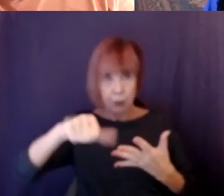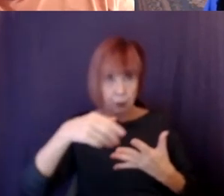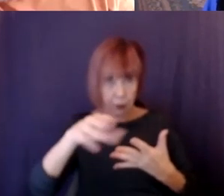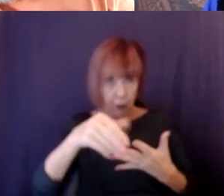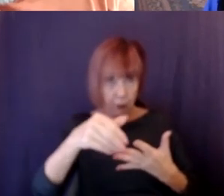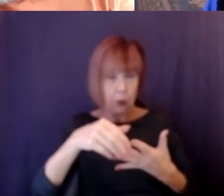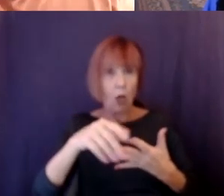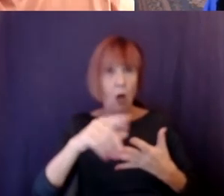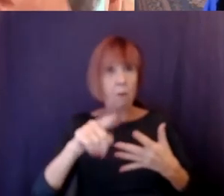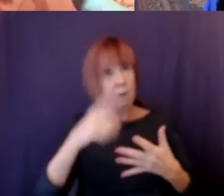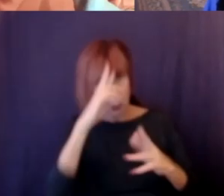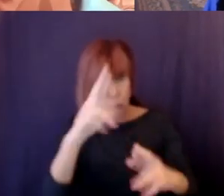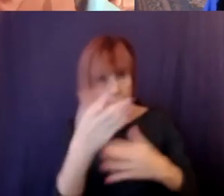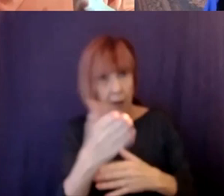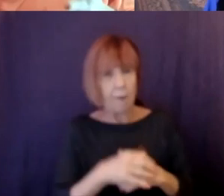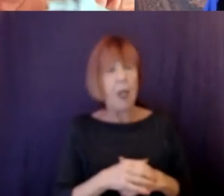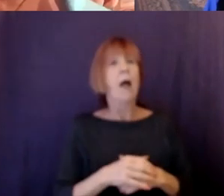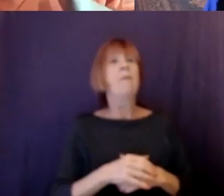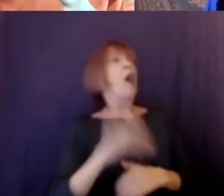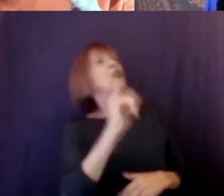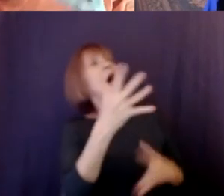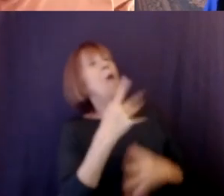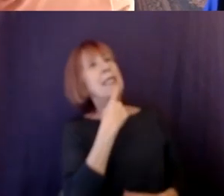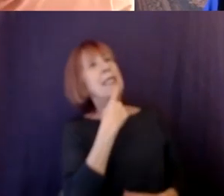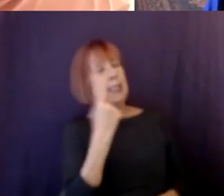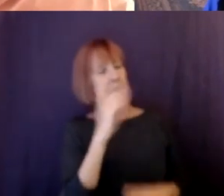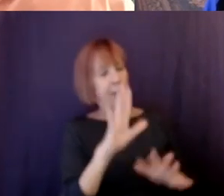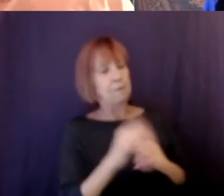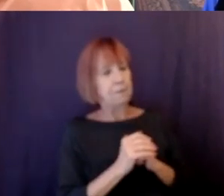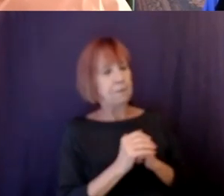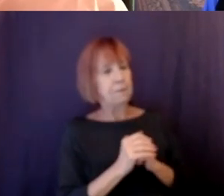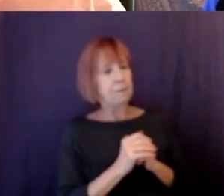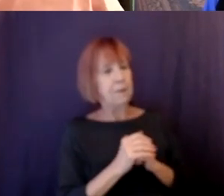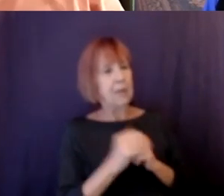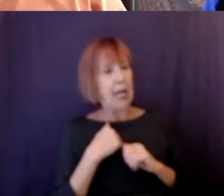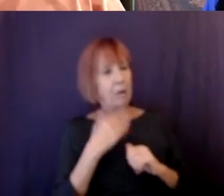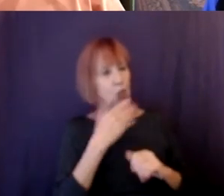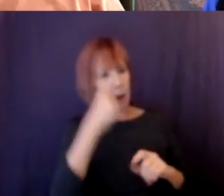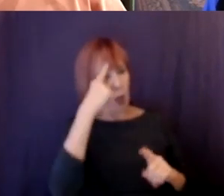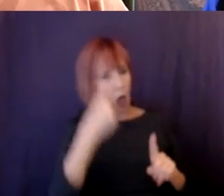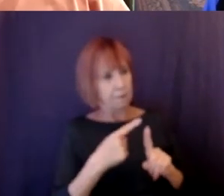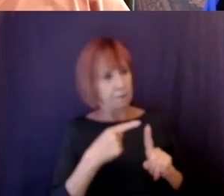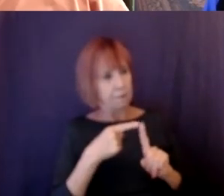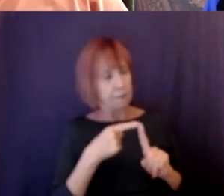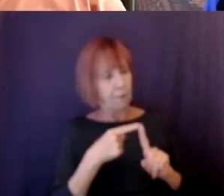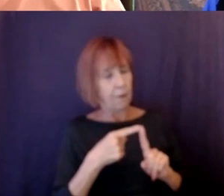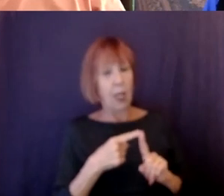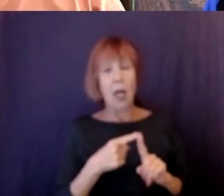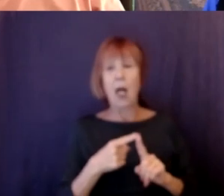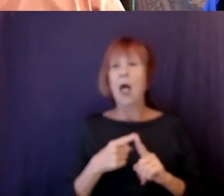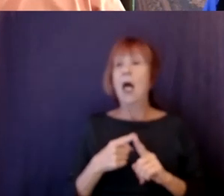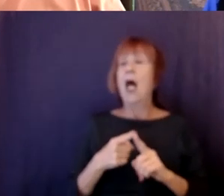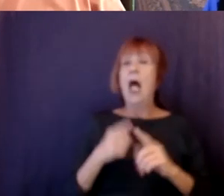thing. Yeah. I feel like I'm on a roll here. Yeah. The accessibility of Crip Camp on